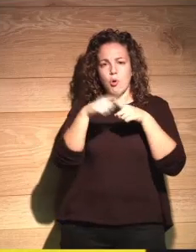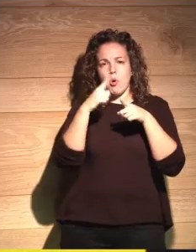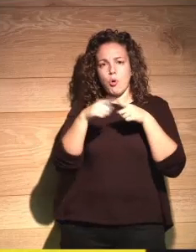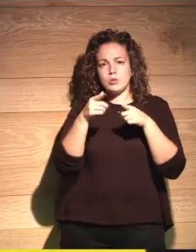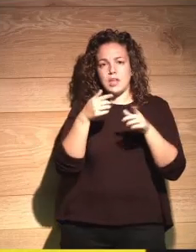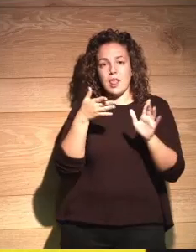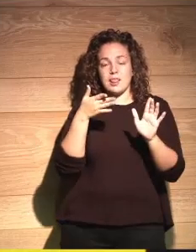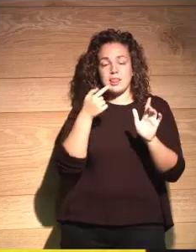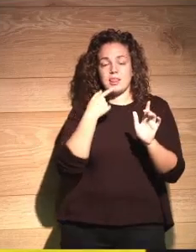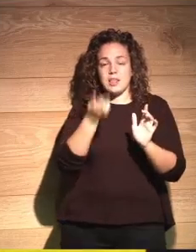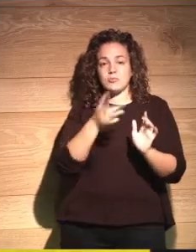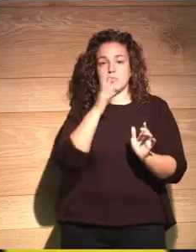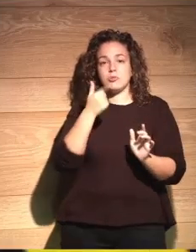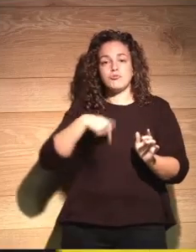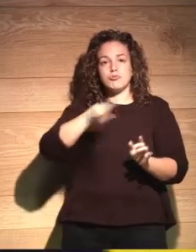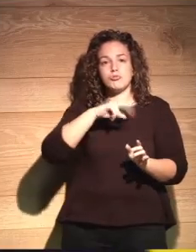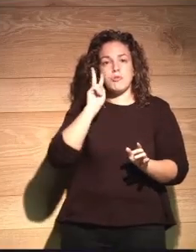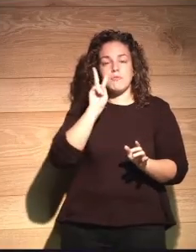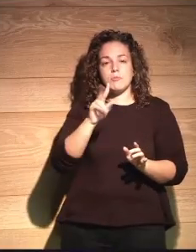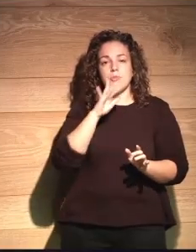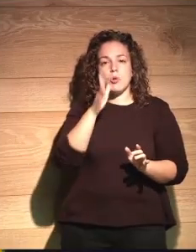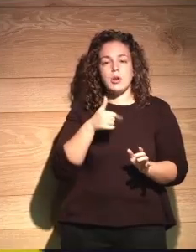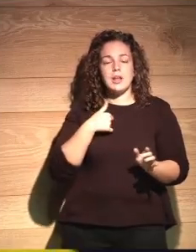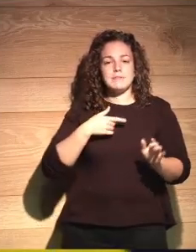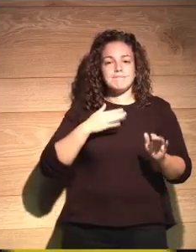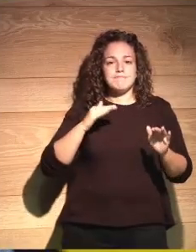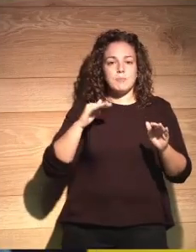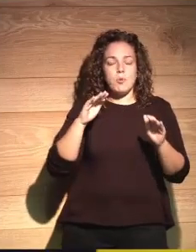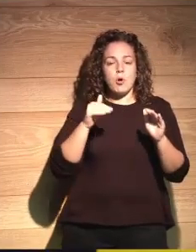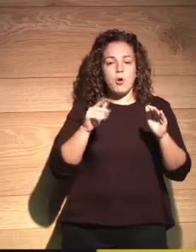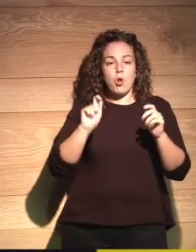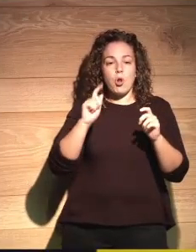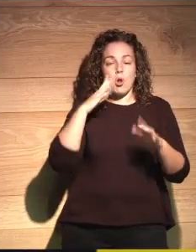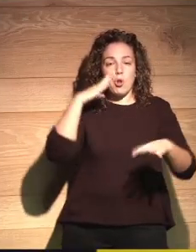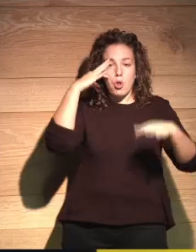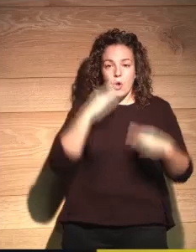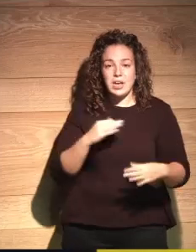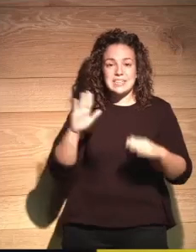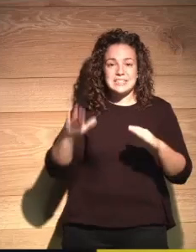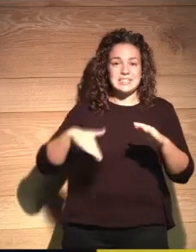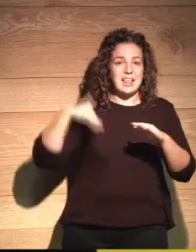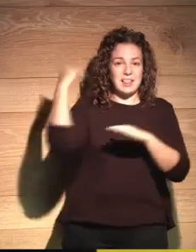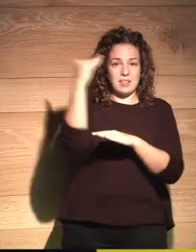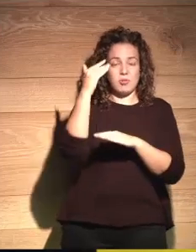it's this way of thinking that I've just described. We see the